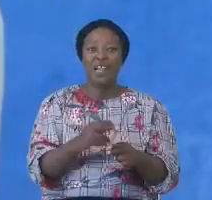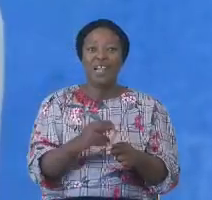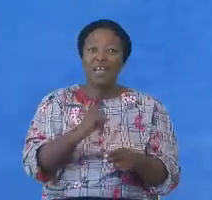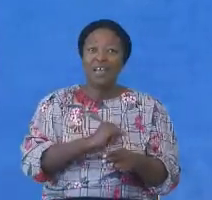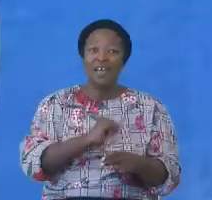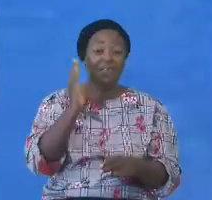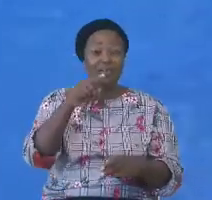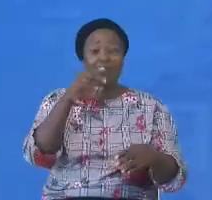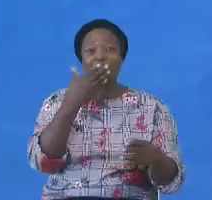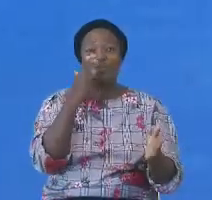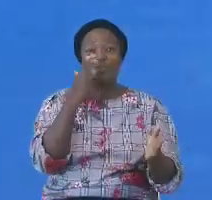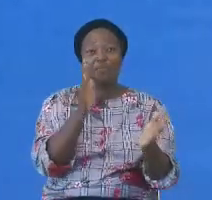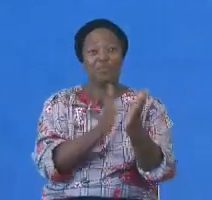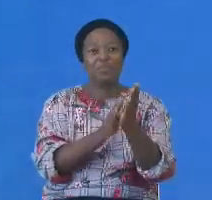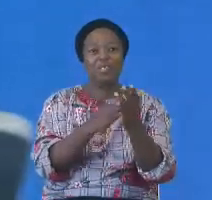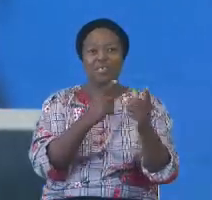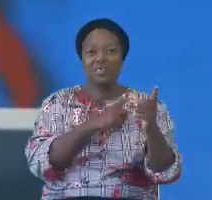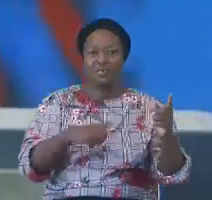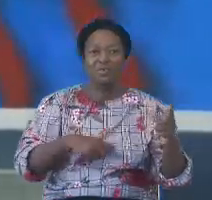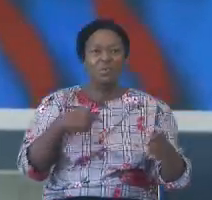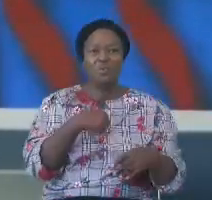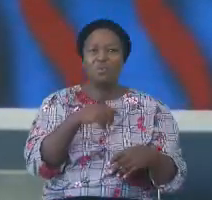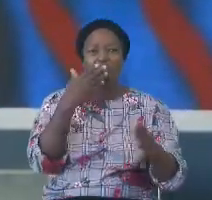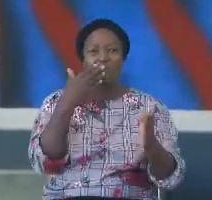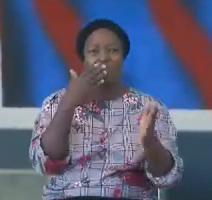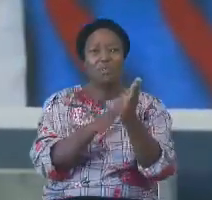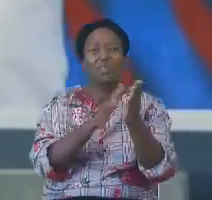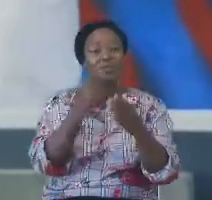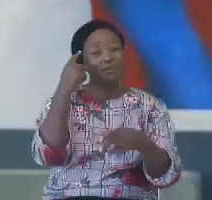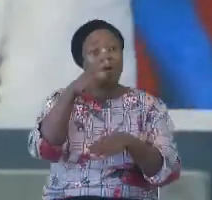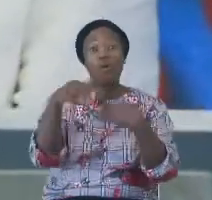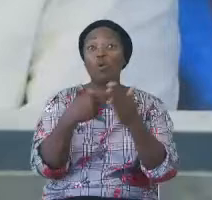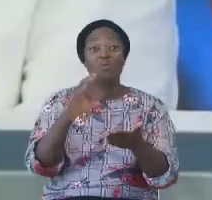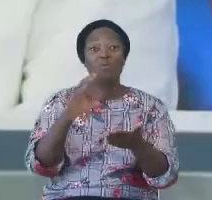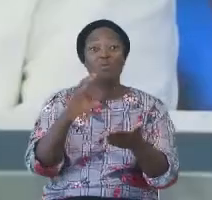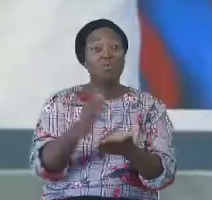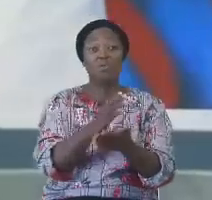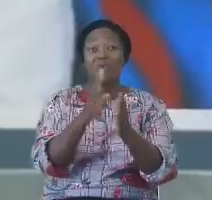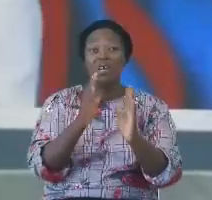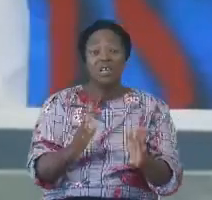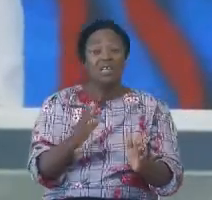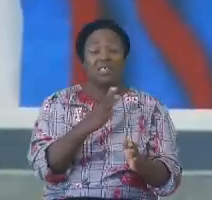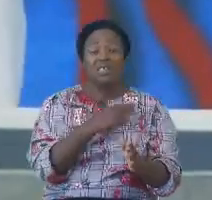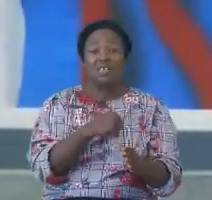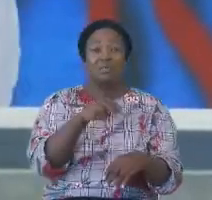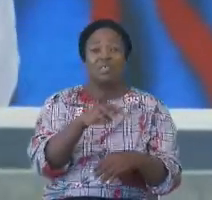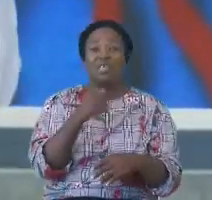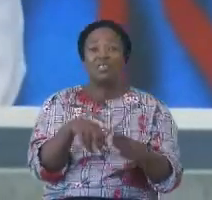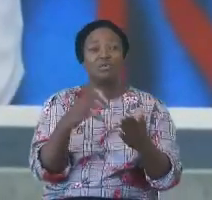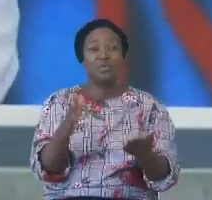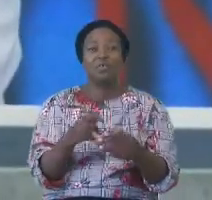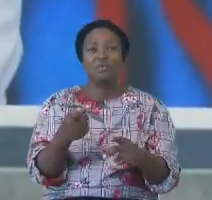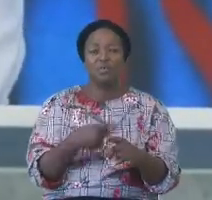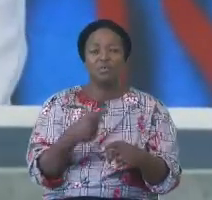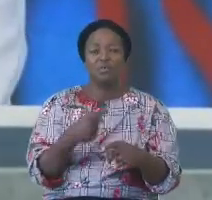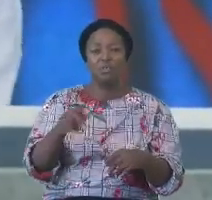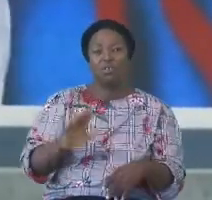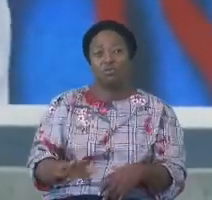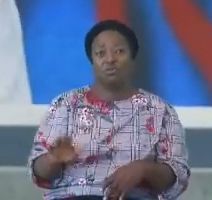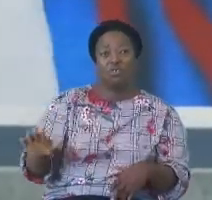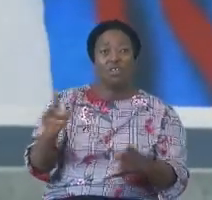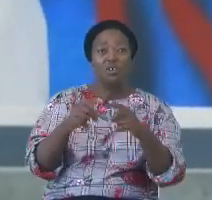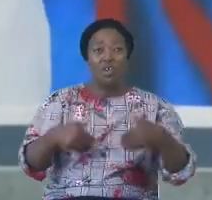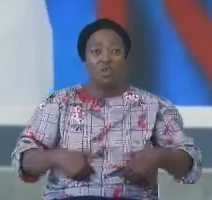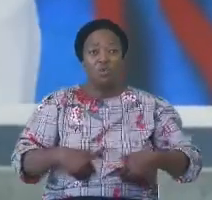in jesus name and we praise the lord for all our choirs and